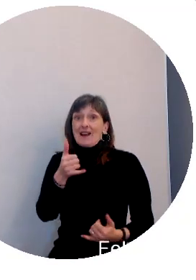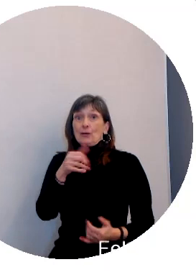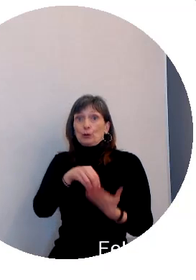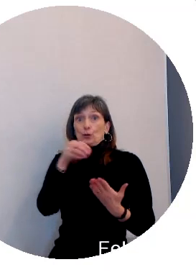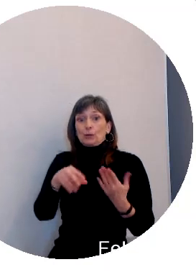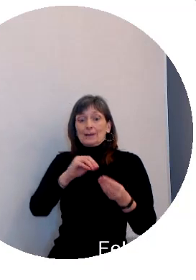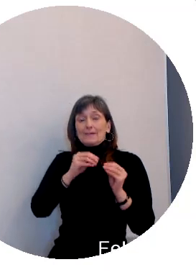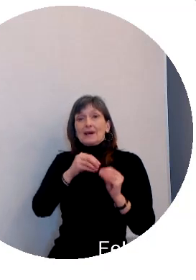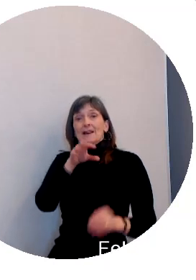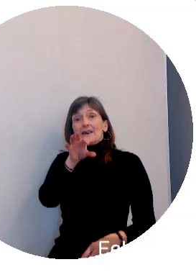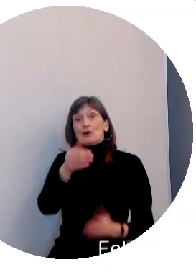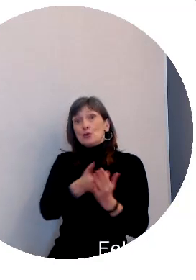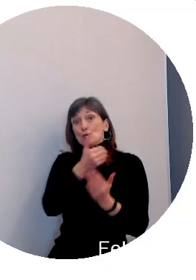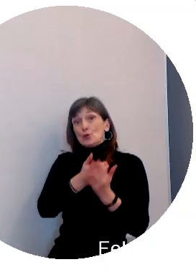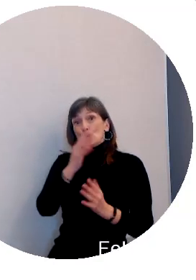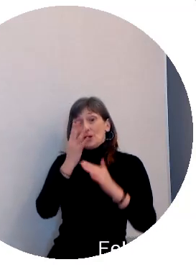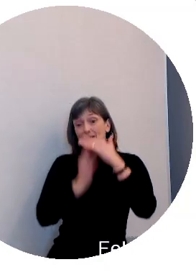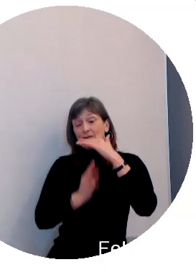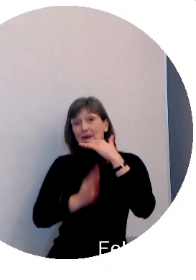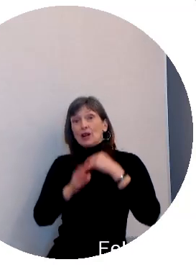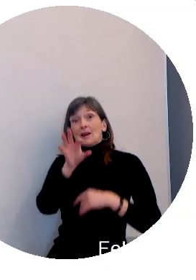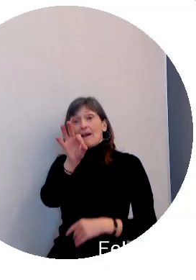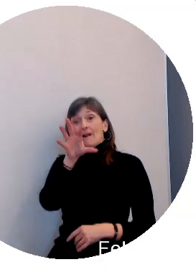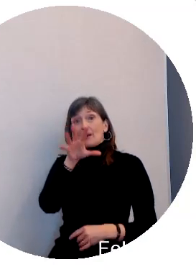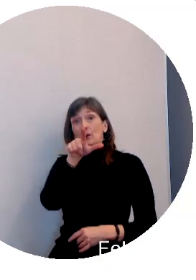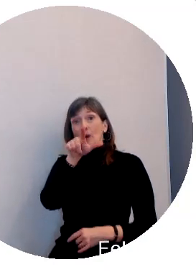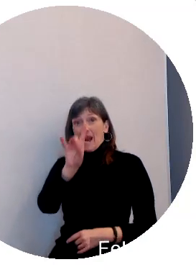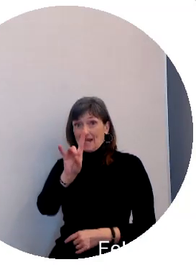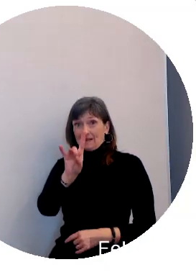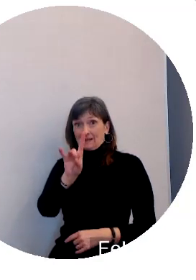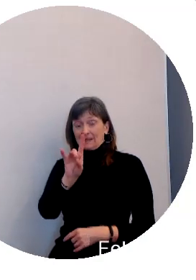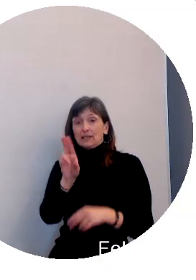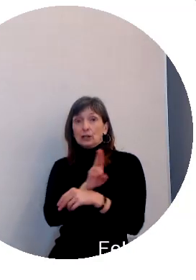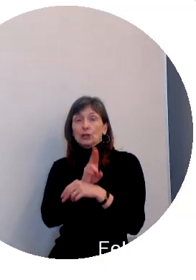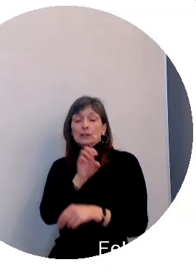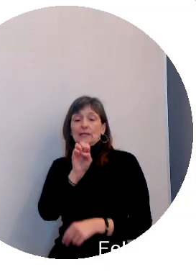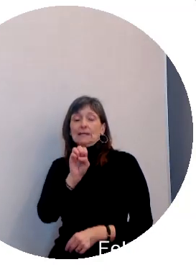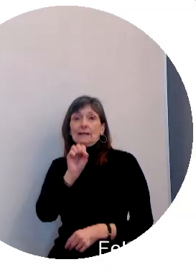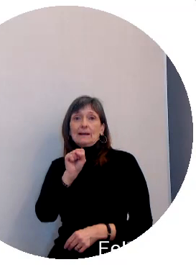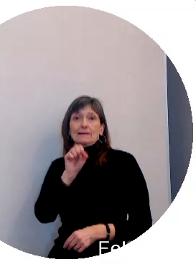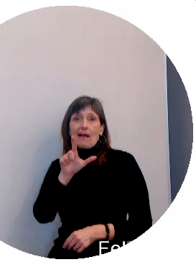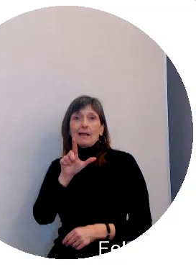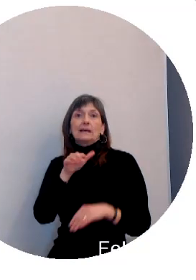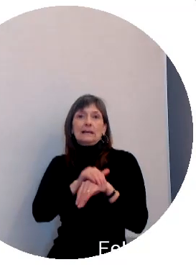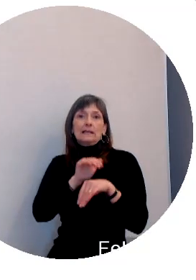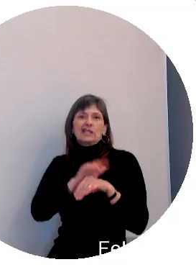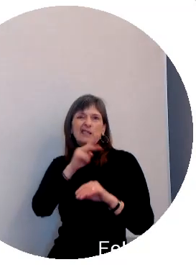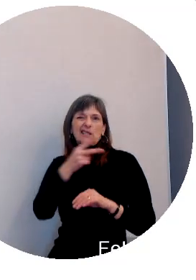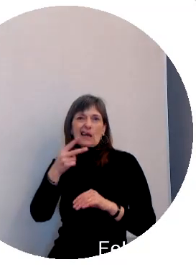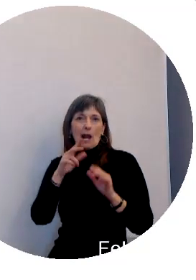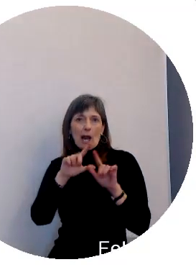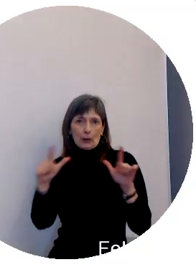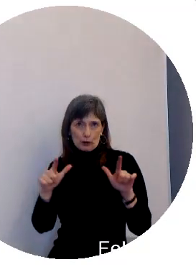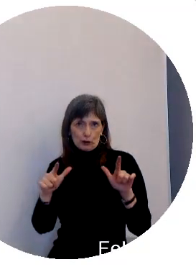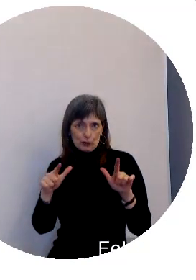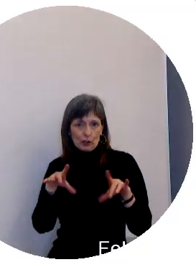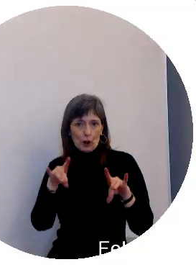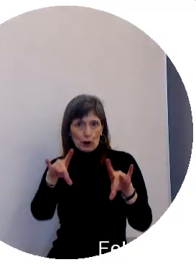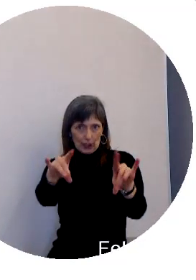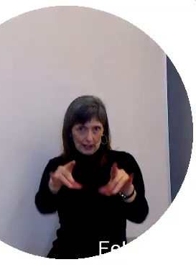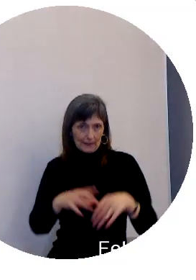students right now, newcomers to Newfoundland and Labrador, who are accessing ESL programming. that's in the